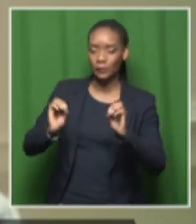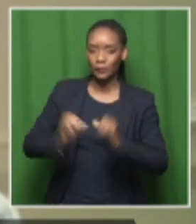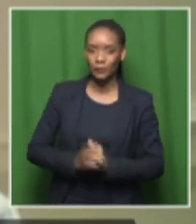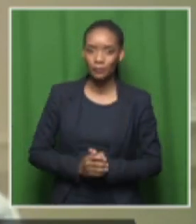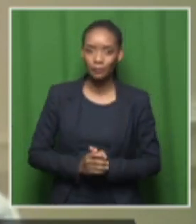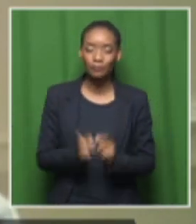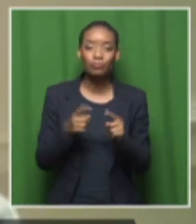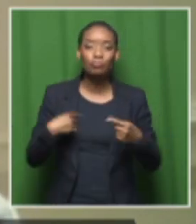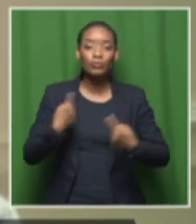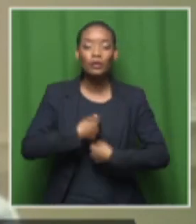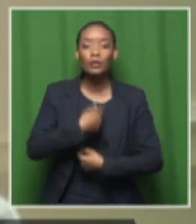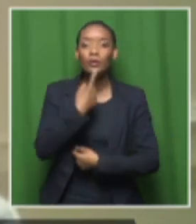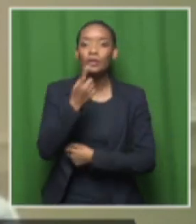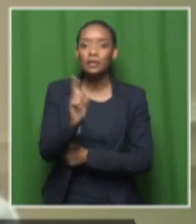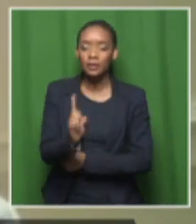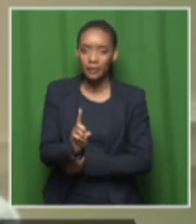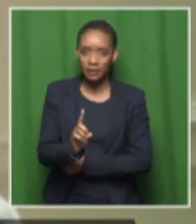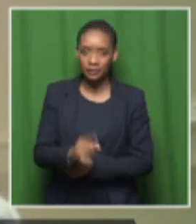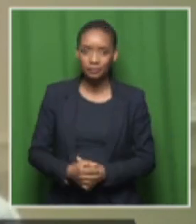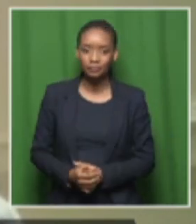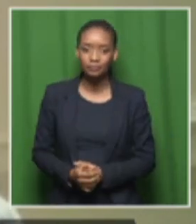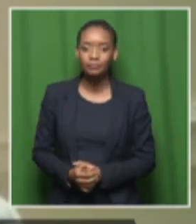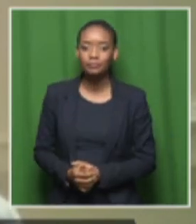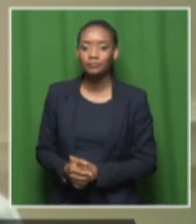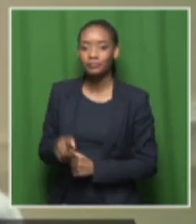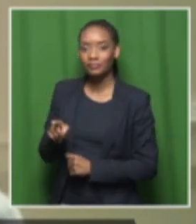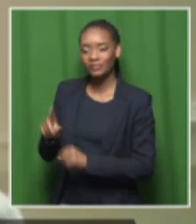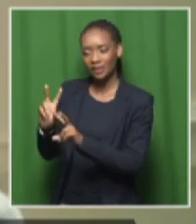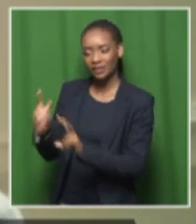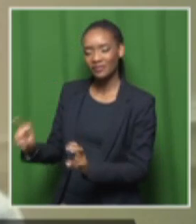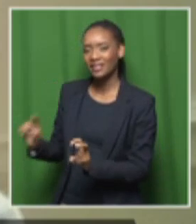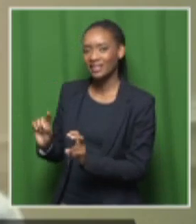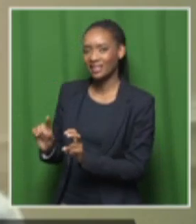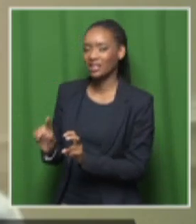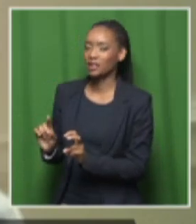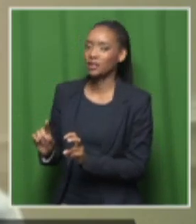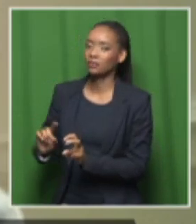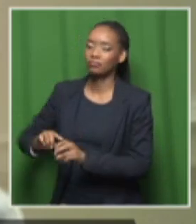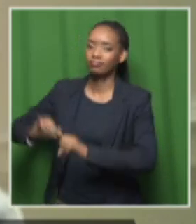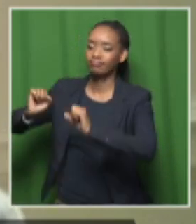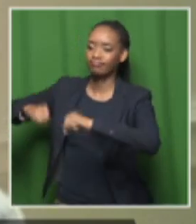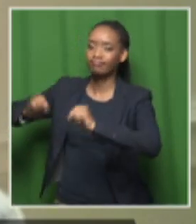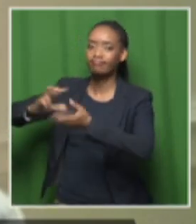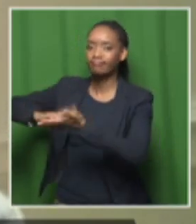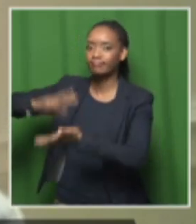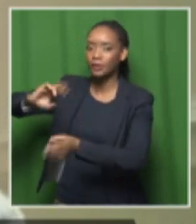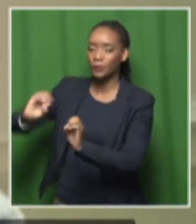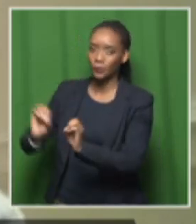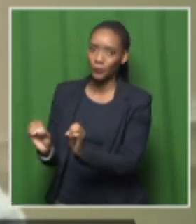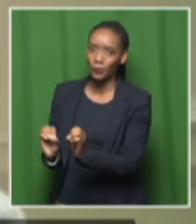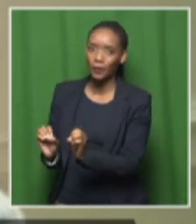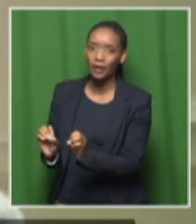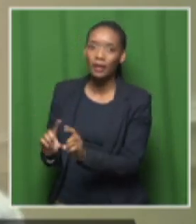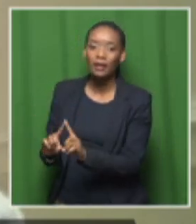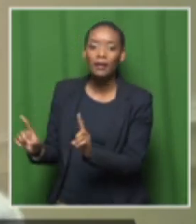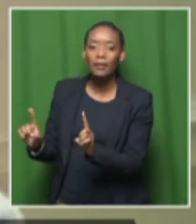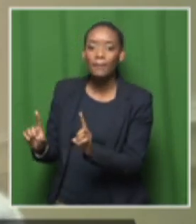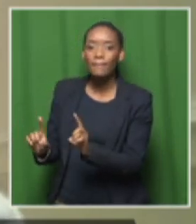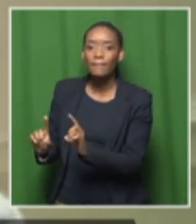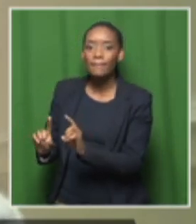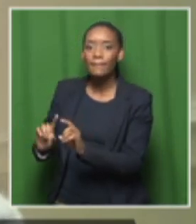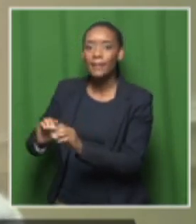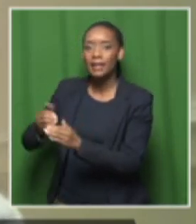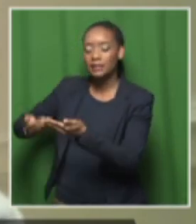as unauthorized as we have found the investigation to be, is that the usefulness thereof, the content